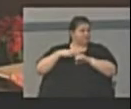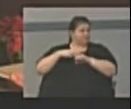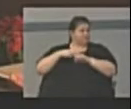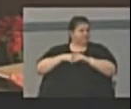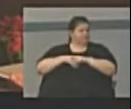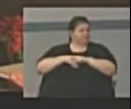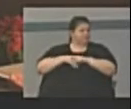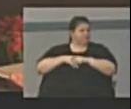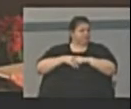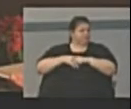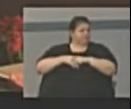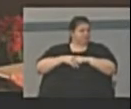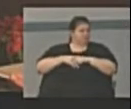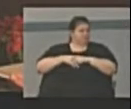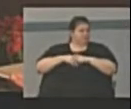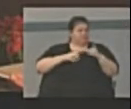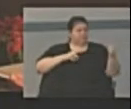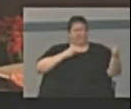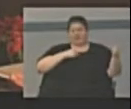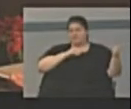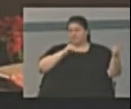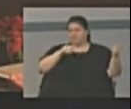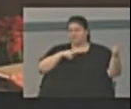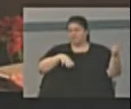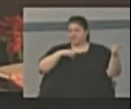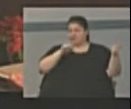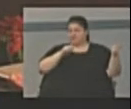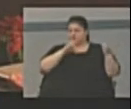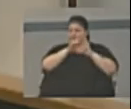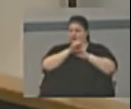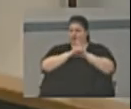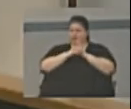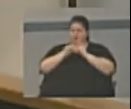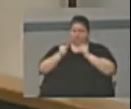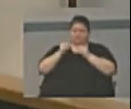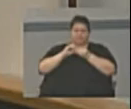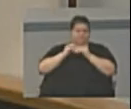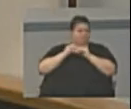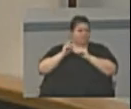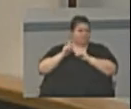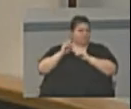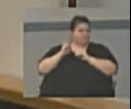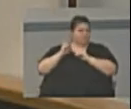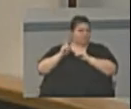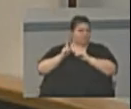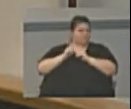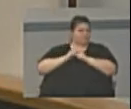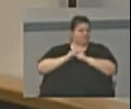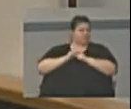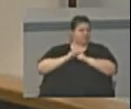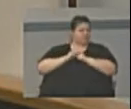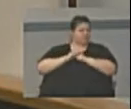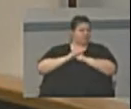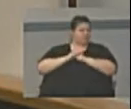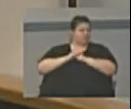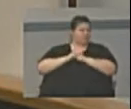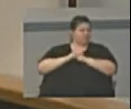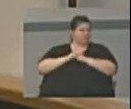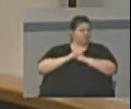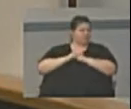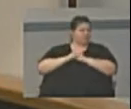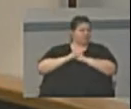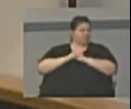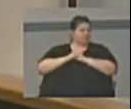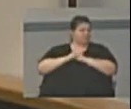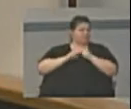Mr. Ricks. I move for adoption of charter resolution number 161. I have a motion. Do I have a second?